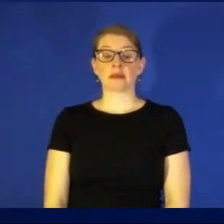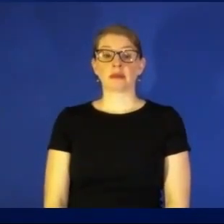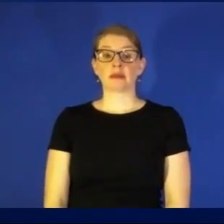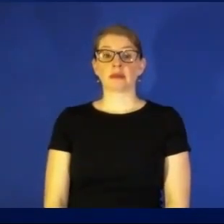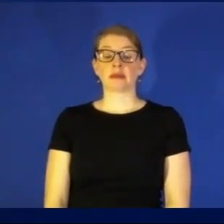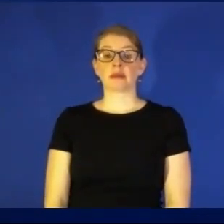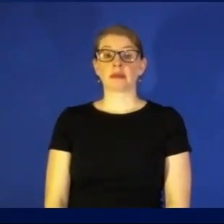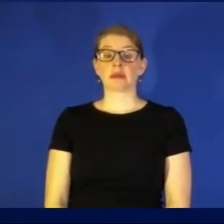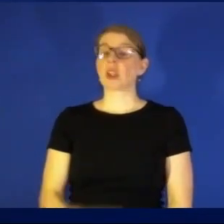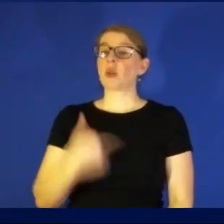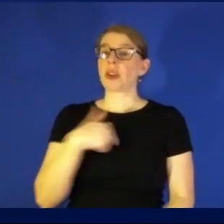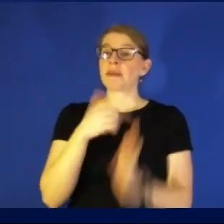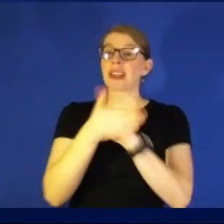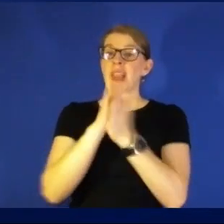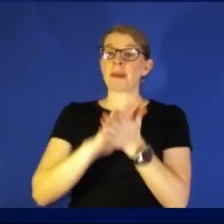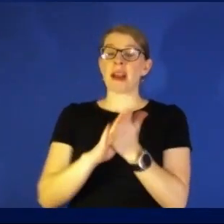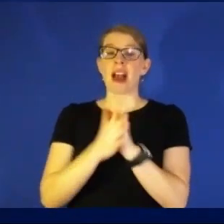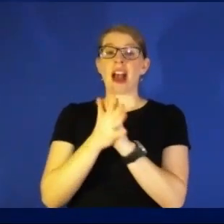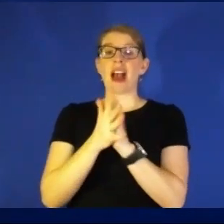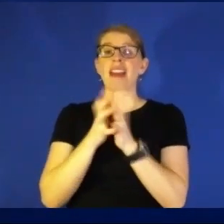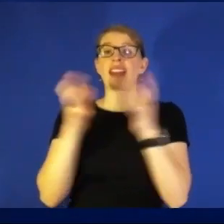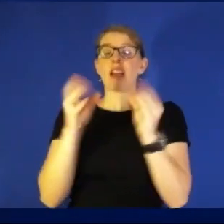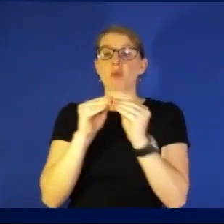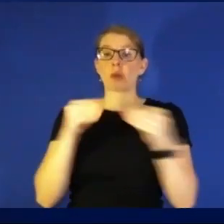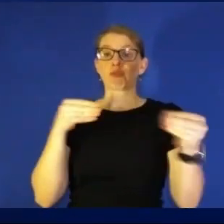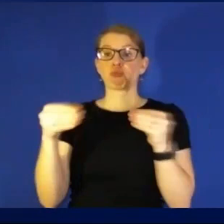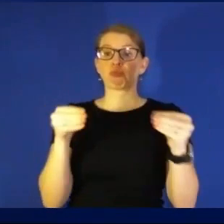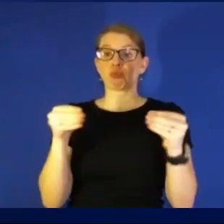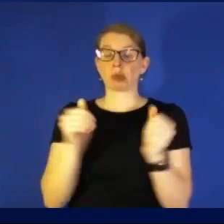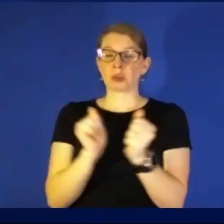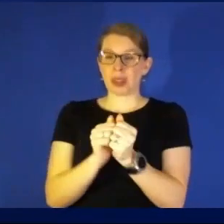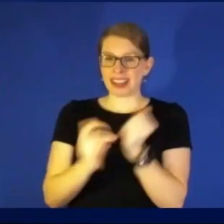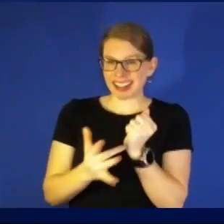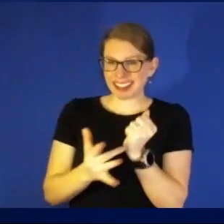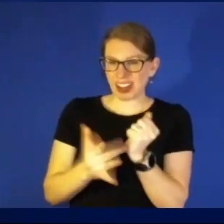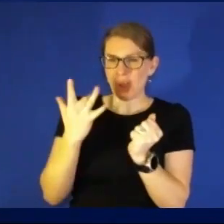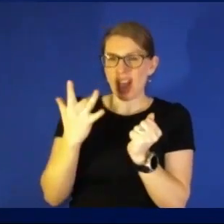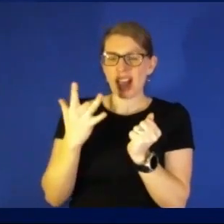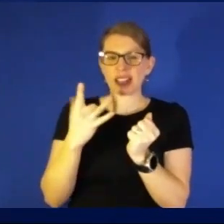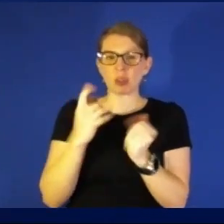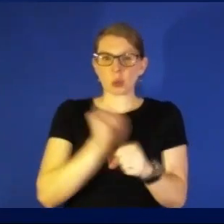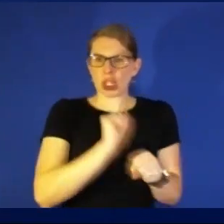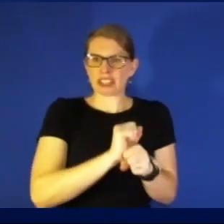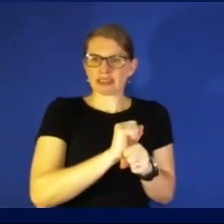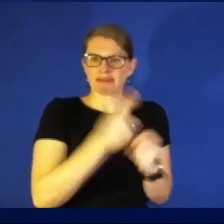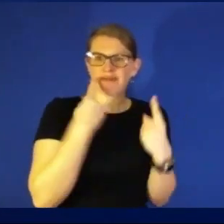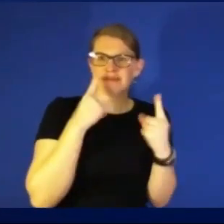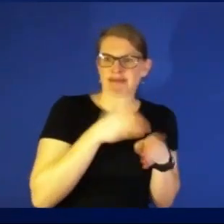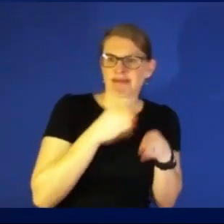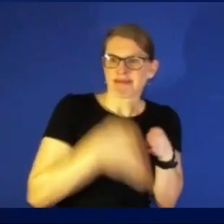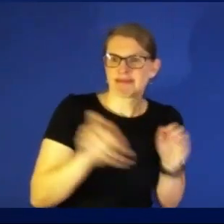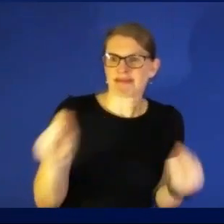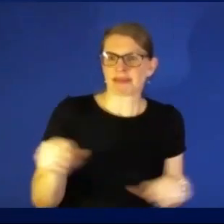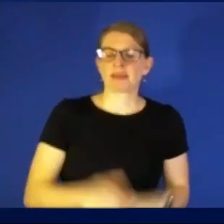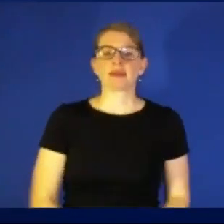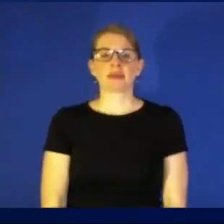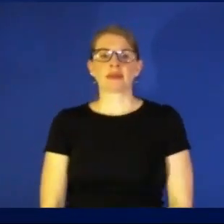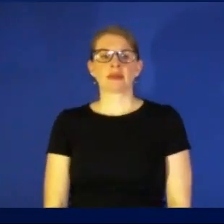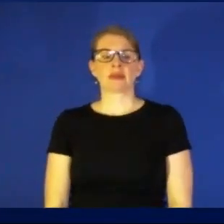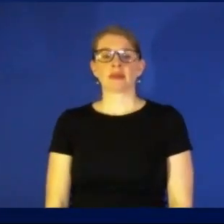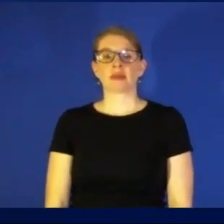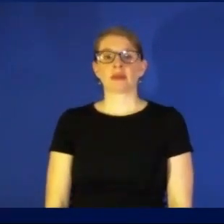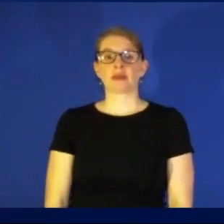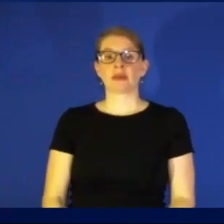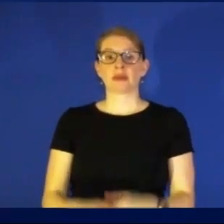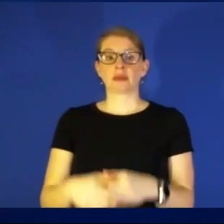can keep getting our work done. And, now everybody knows to expect. I can send a group text to